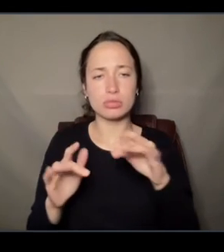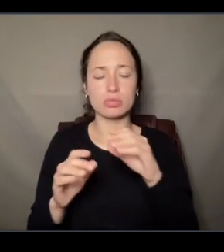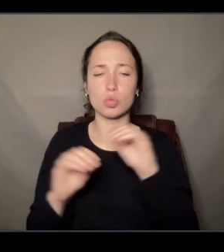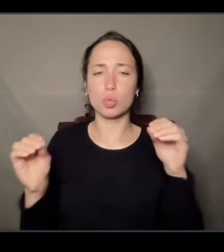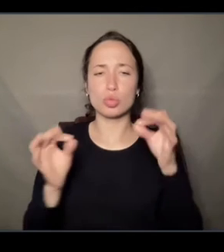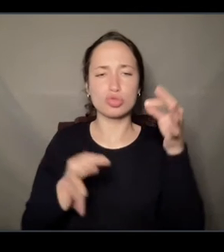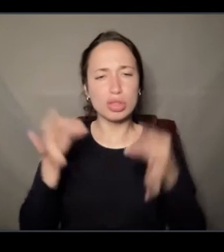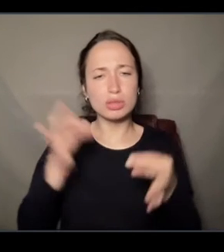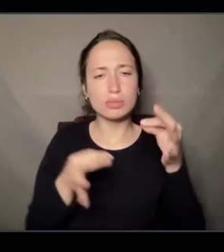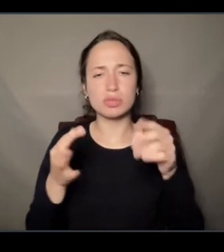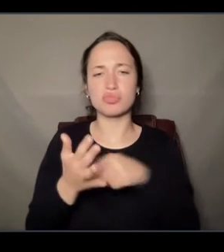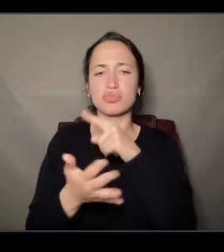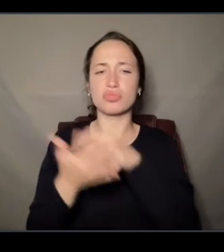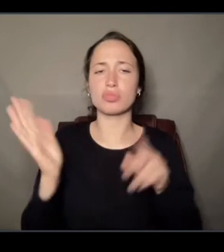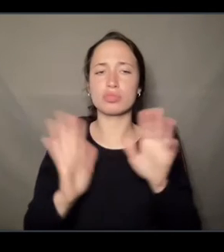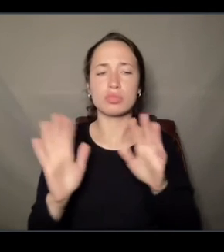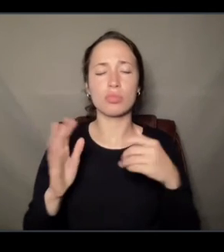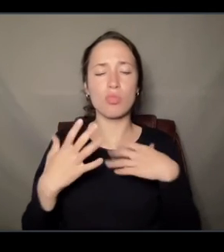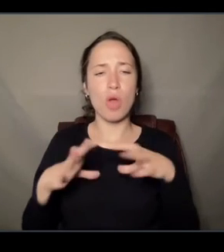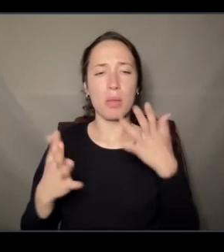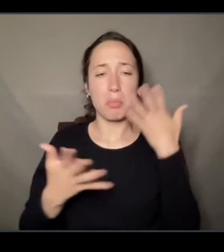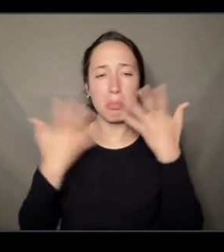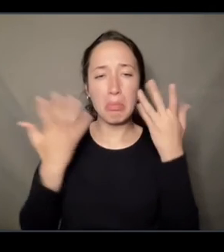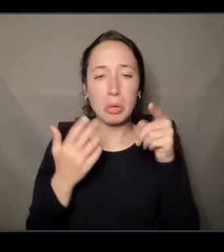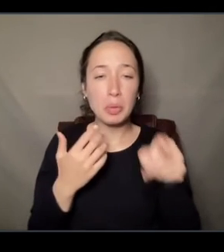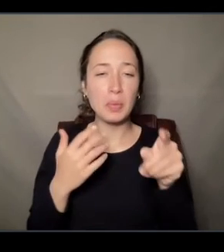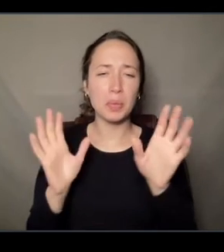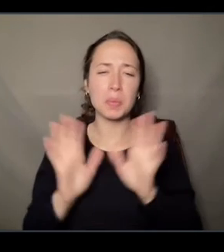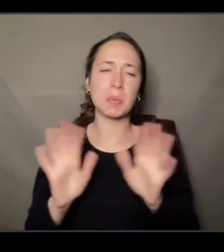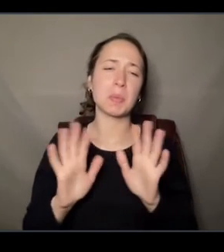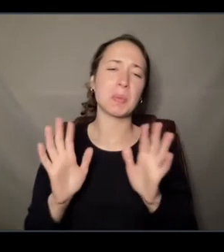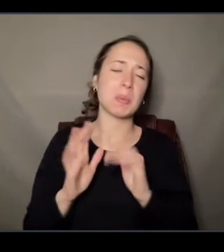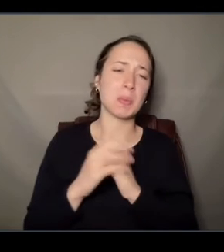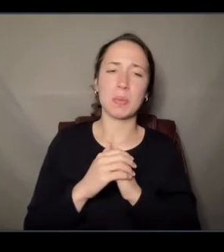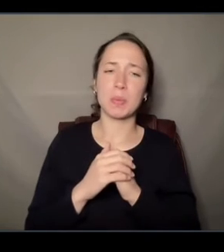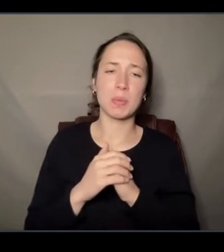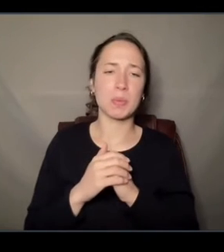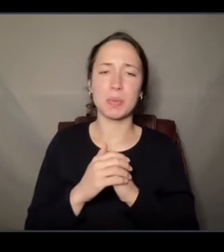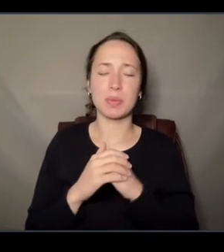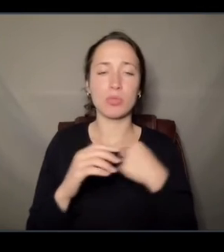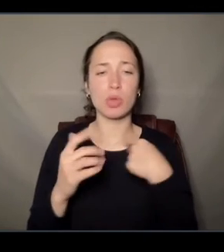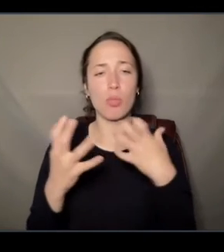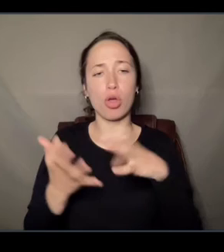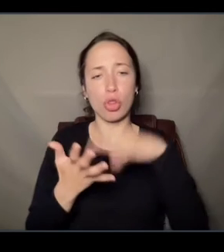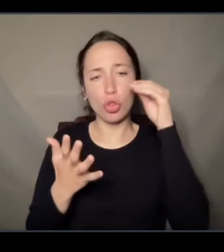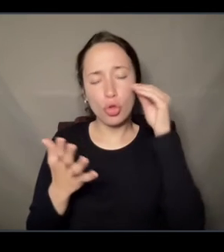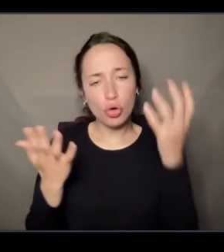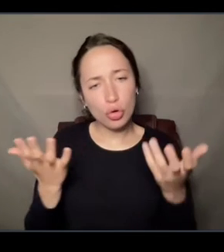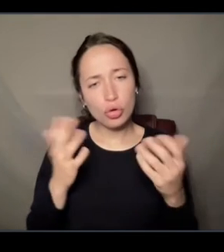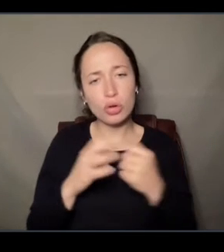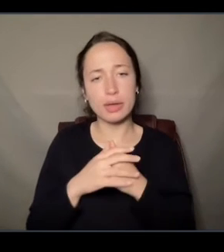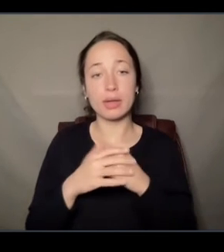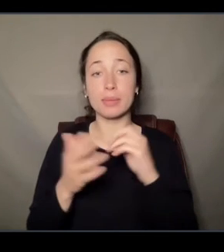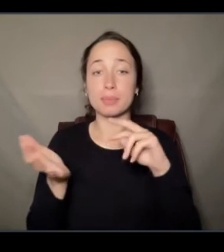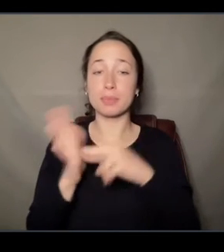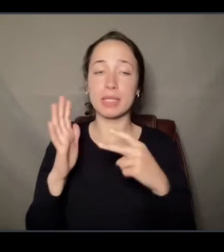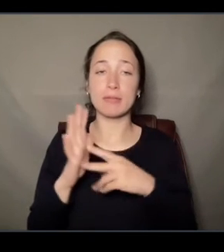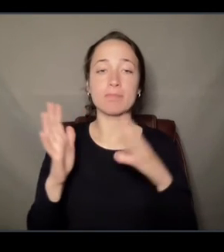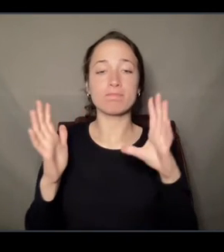and not judgment. And, you know, we're not trying to humiliate anybody or anything like that, or judge people, but we really want to